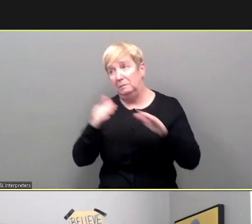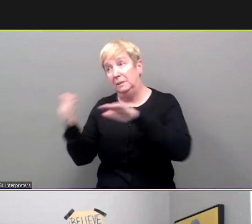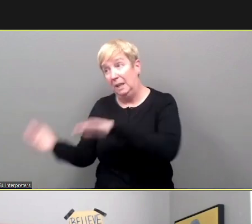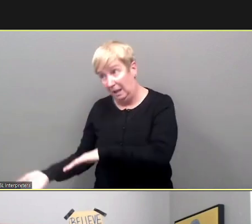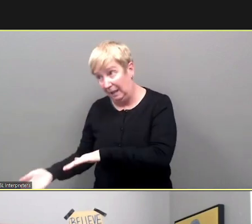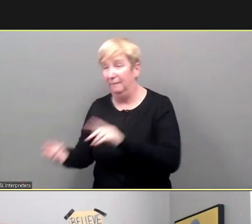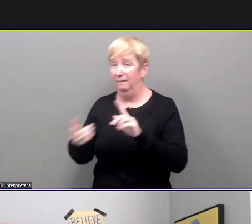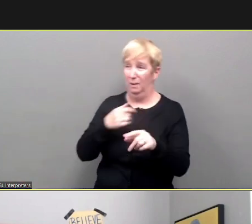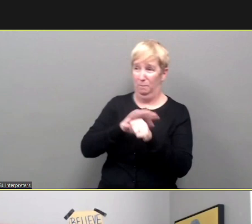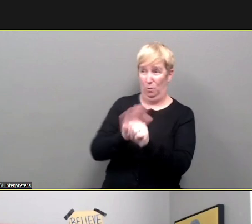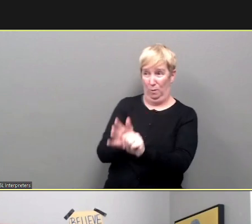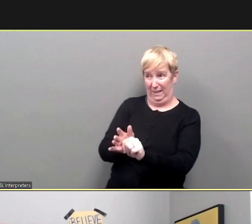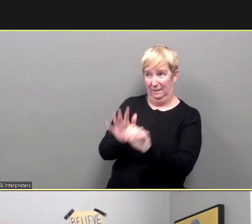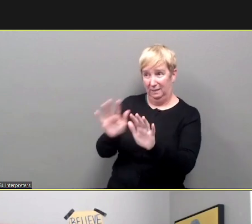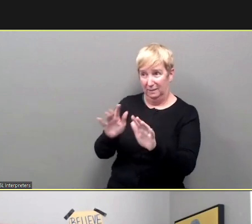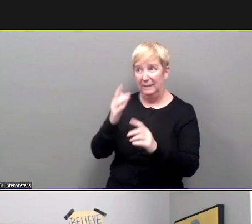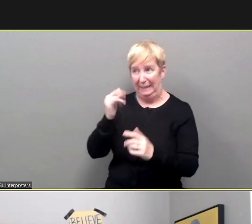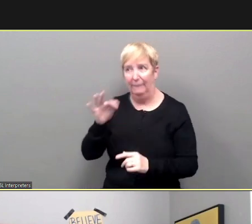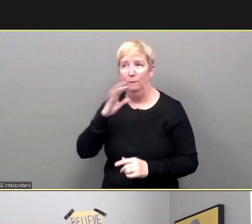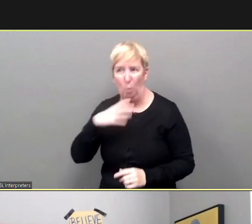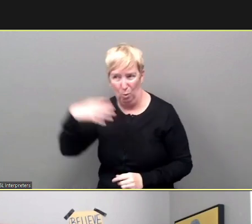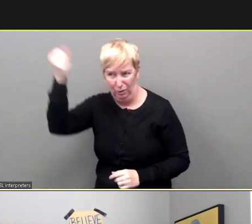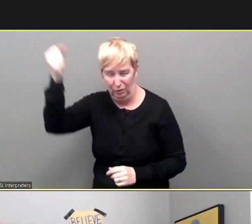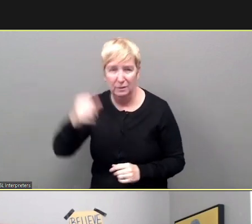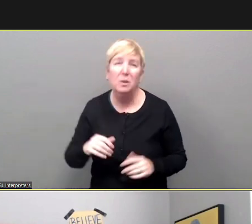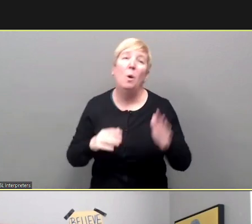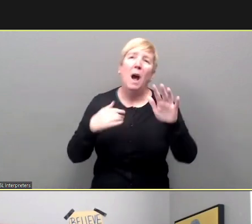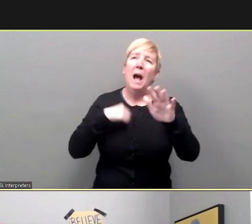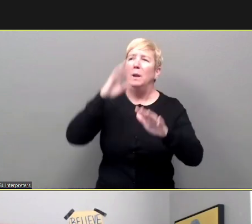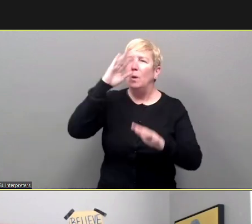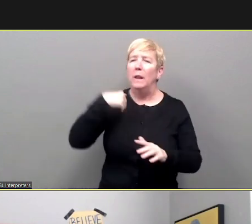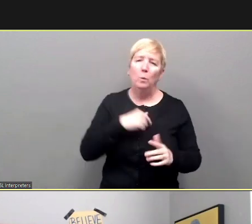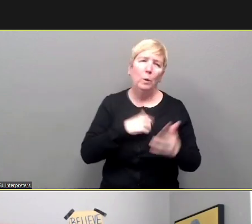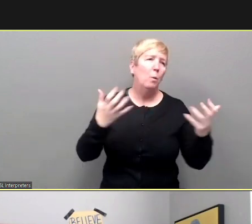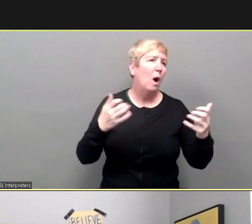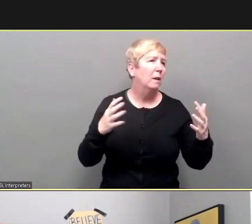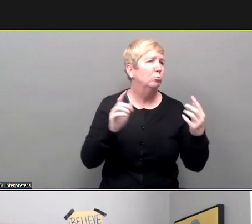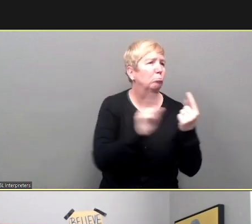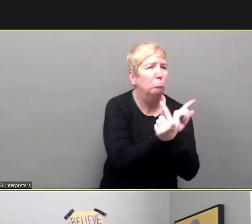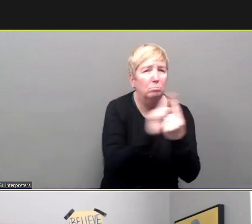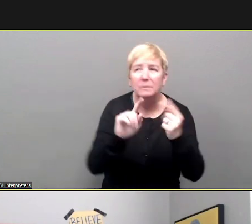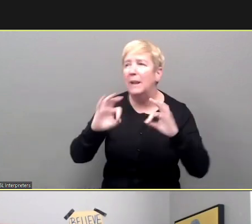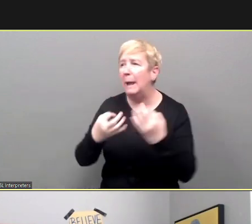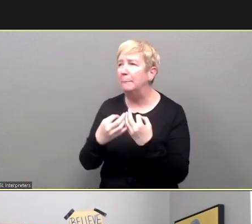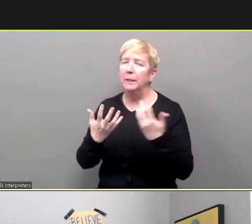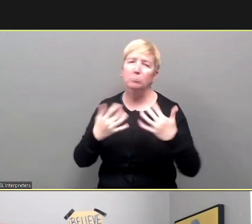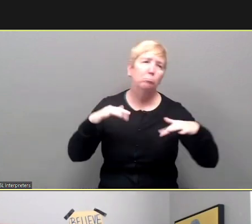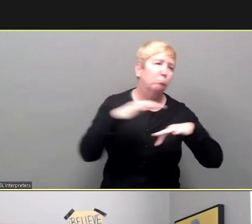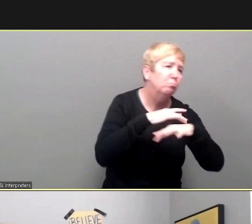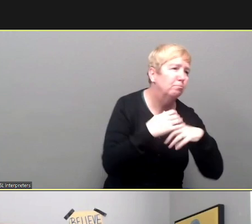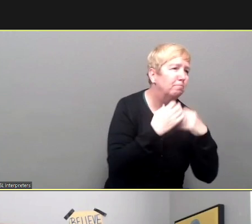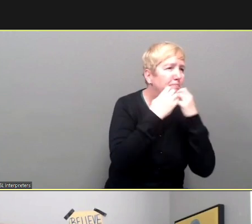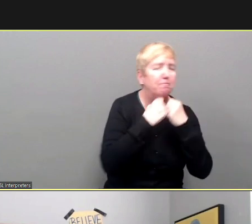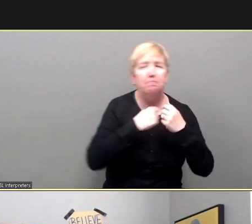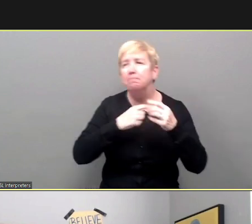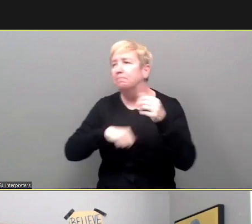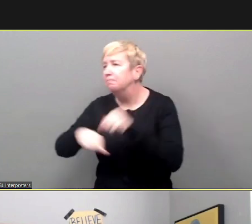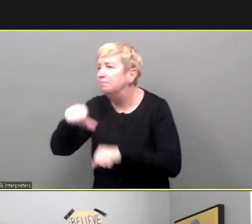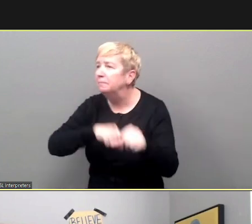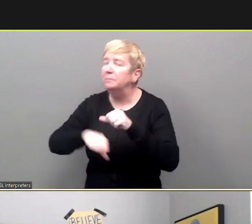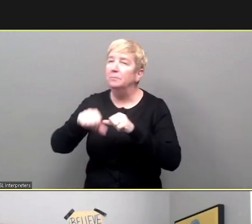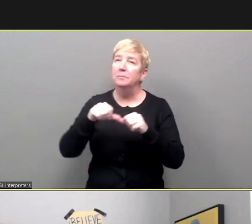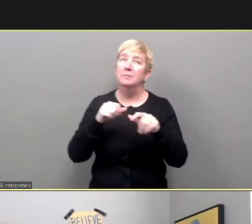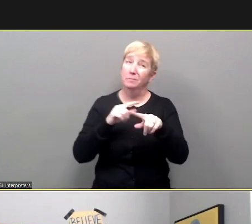as family. We want to see each other. This will really help a lot. And like I said, maybe the booster and getting